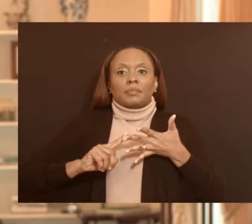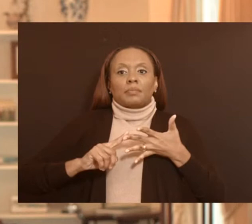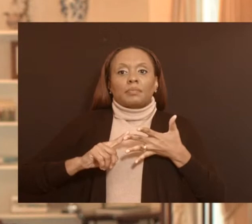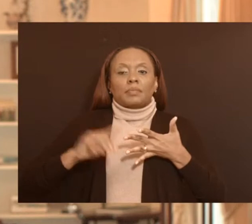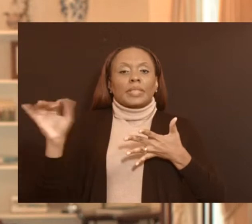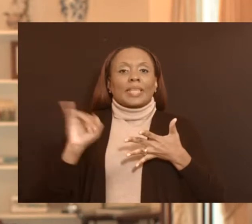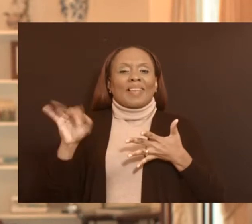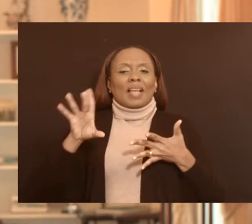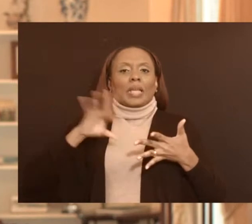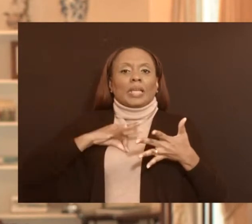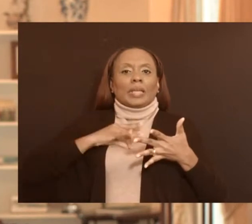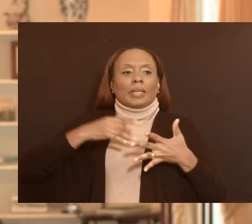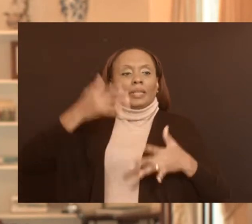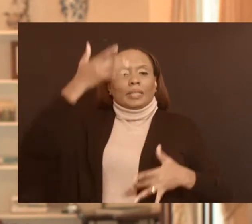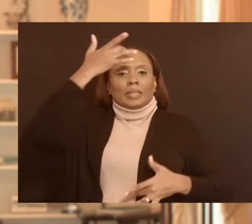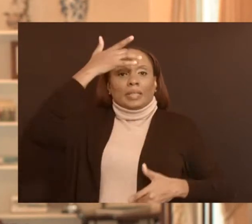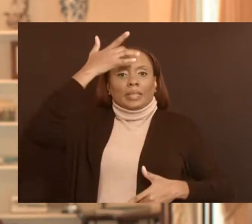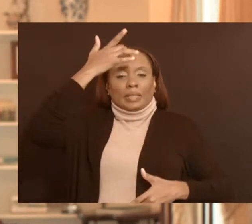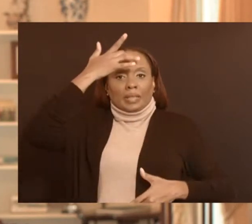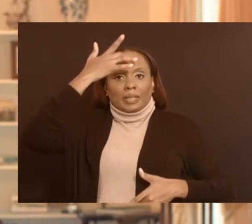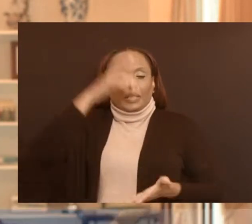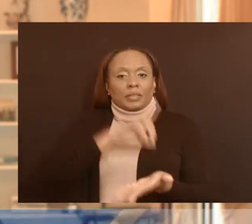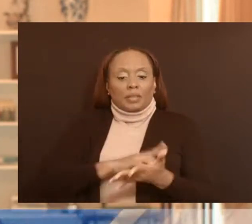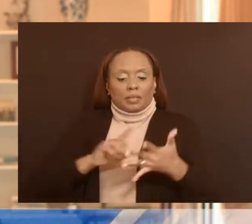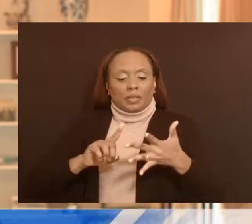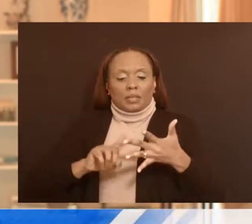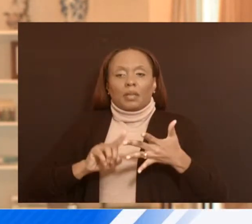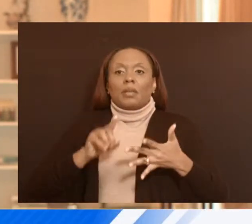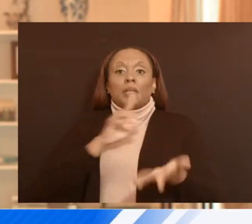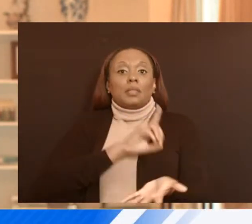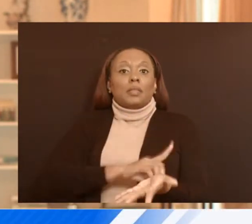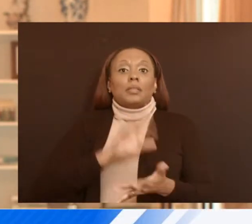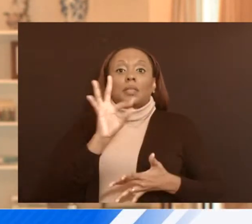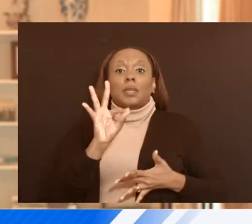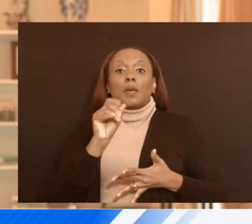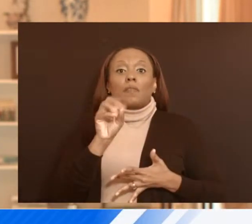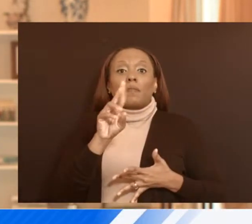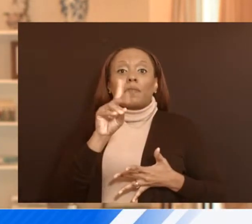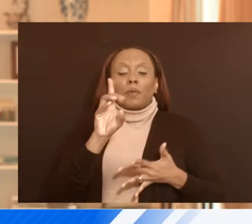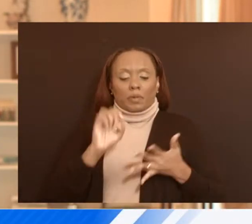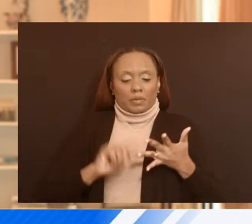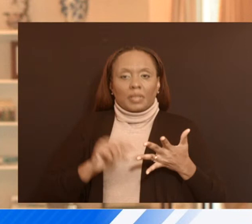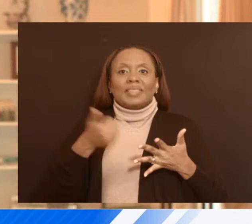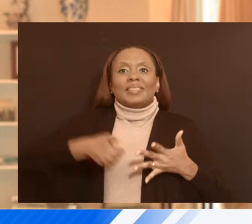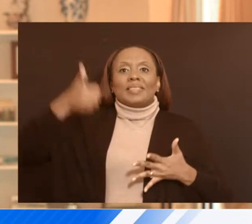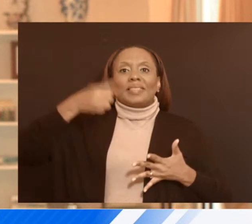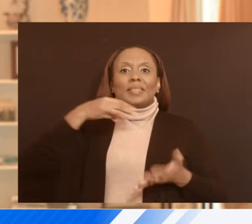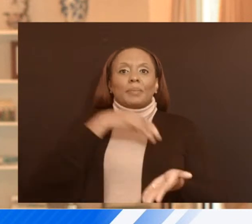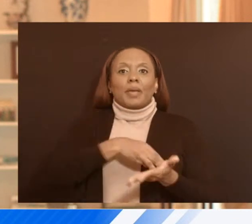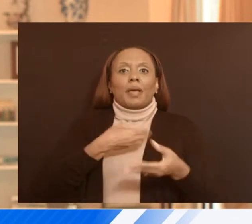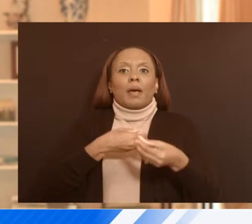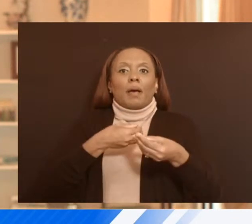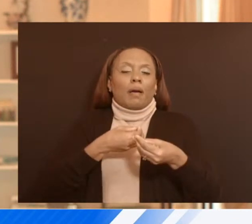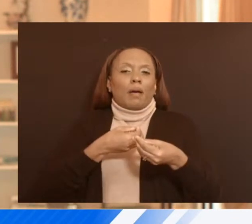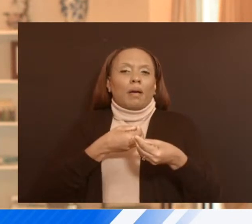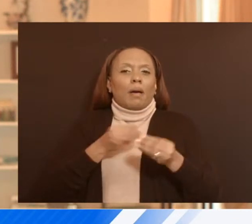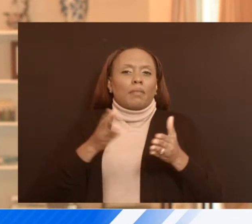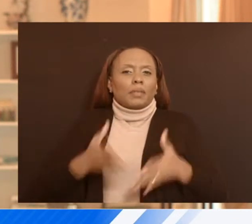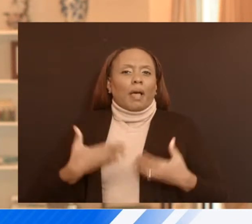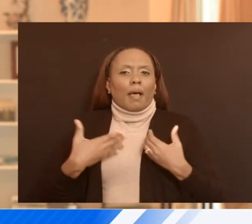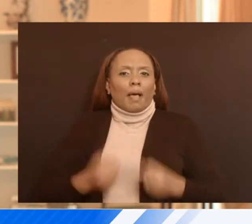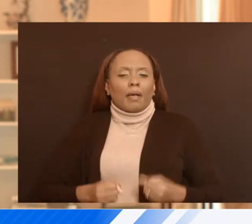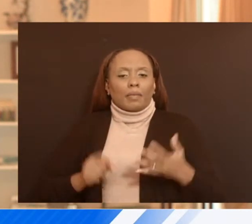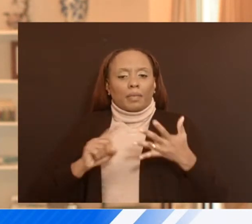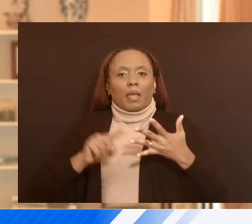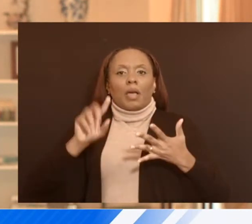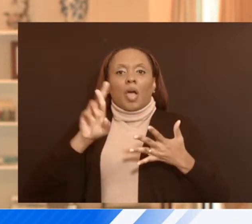Disease Specialist and Head of Isolation Facilities, Dr. Corey Ford, the Senior Medical Officer of Health, Dr. Leslie Rollock, and the Head